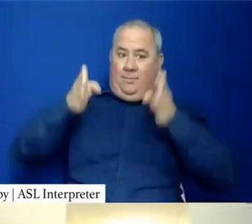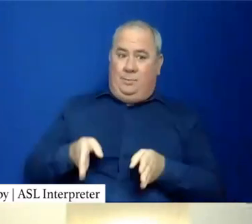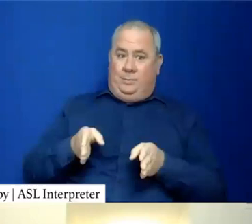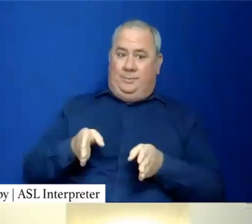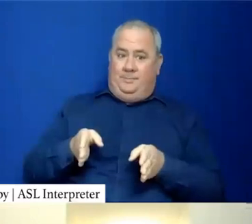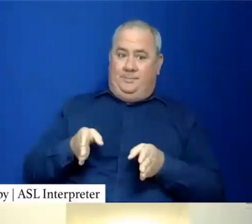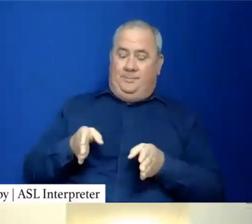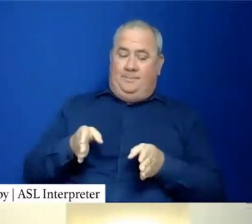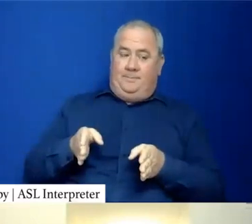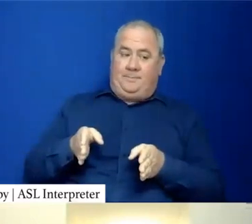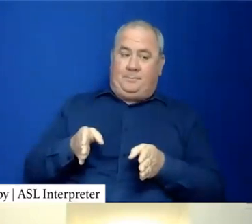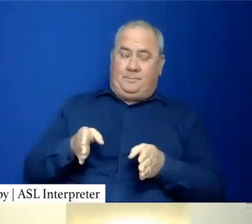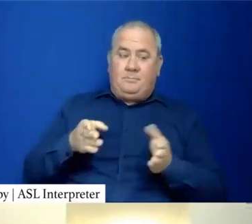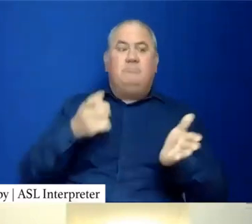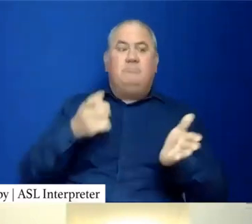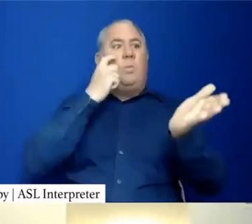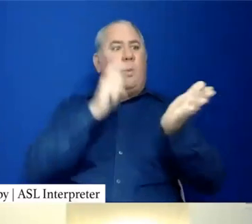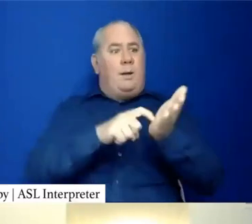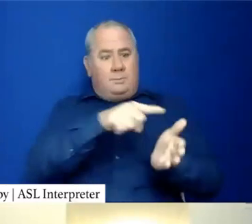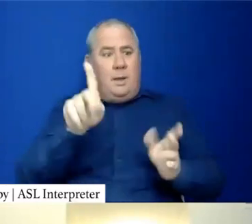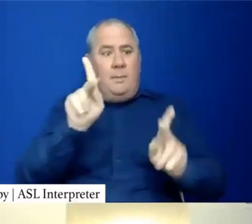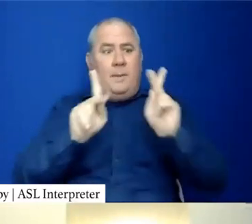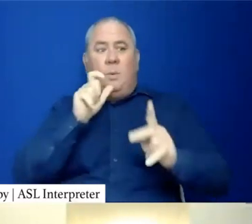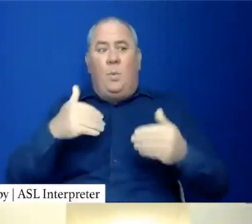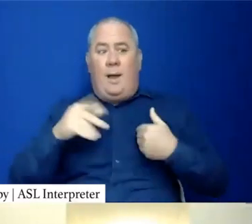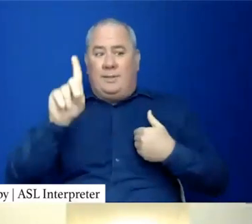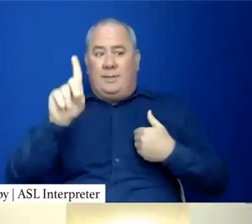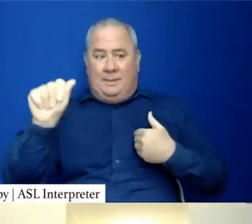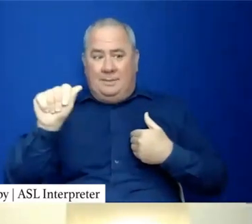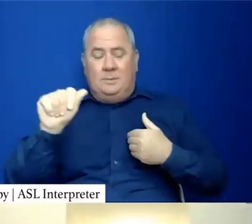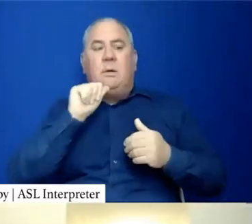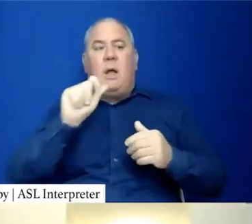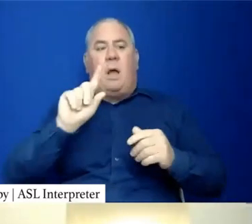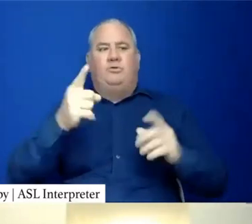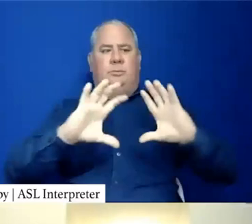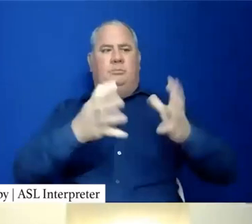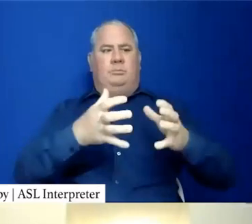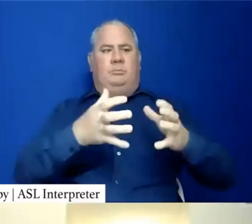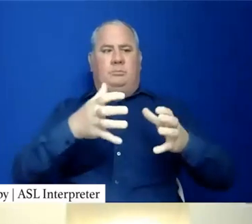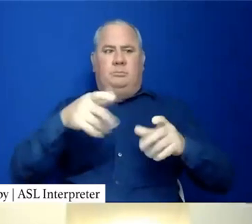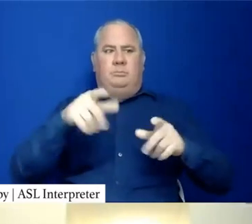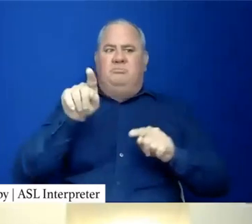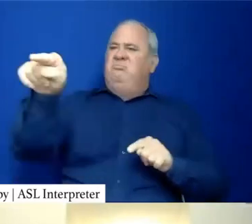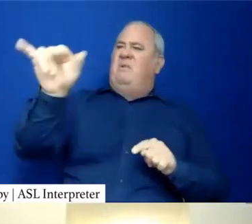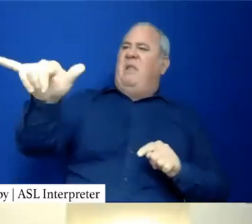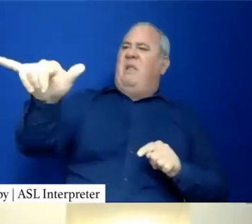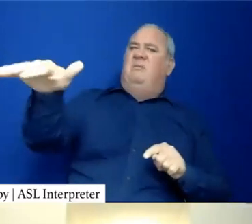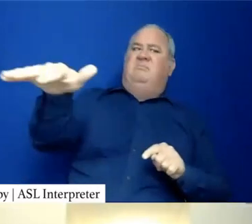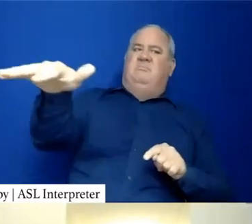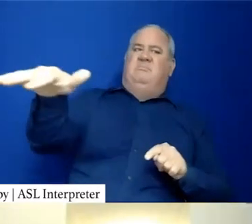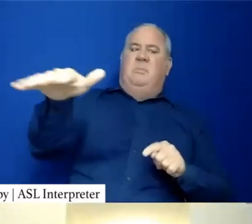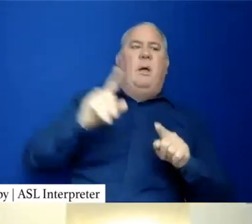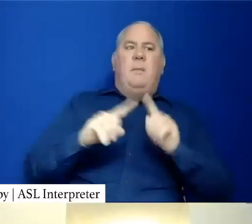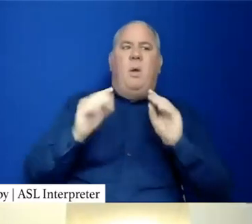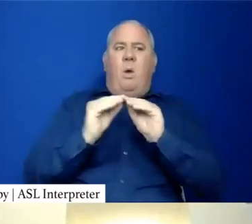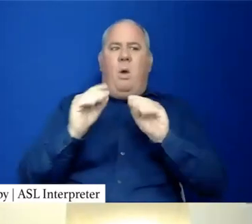that people with disabilities are not just a population out there, but can also be inside